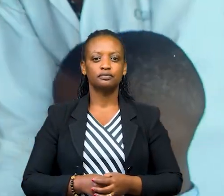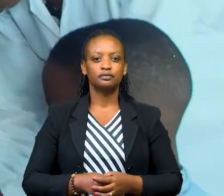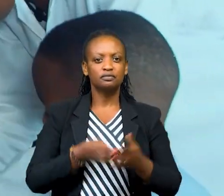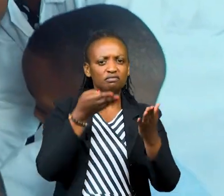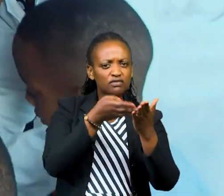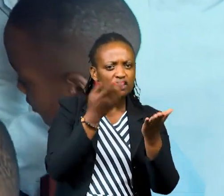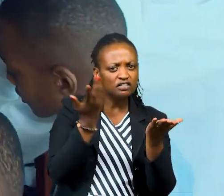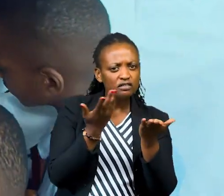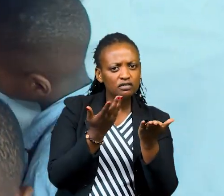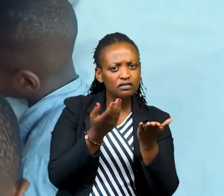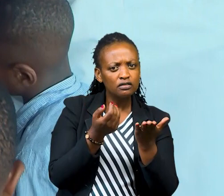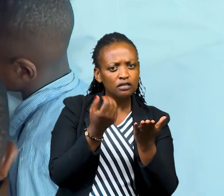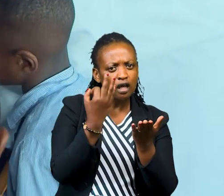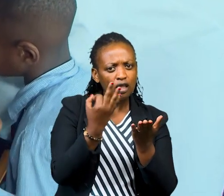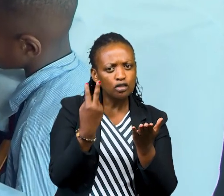These are